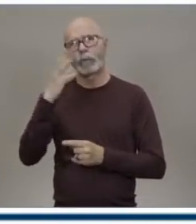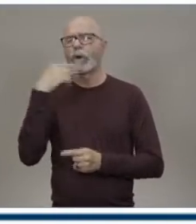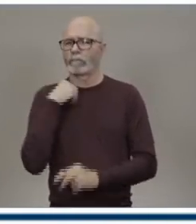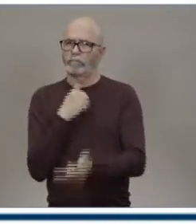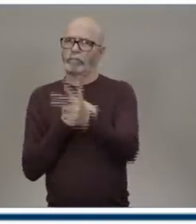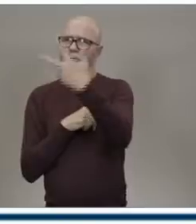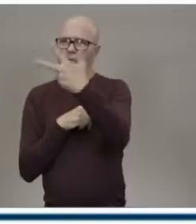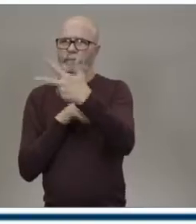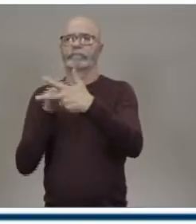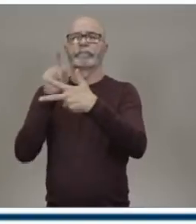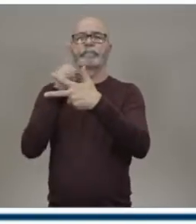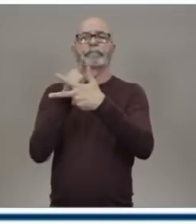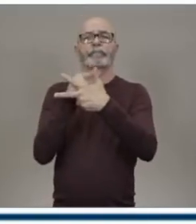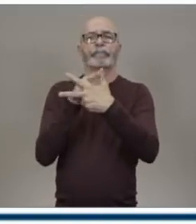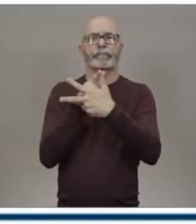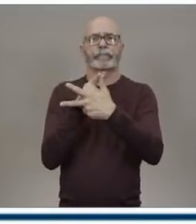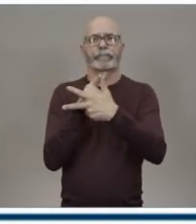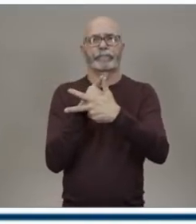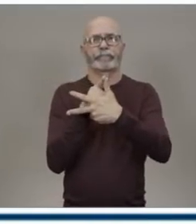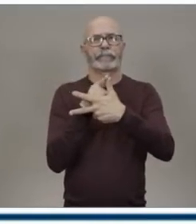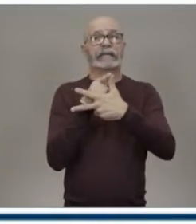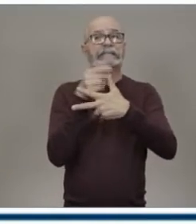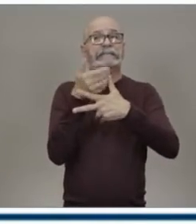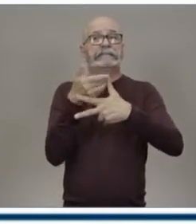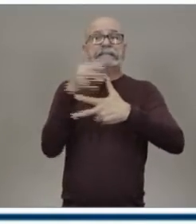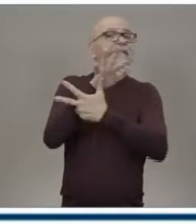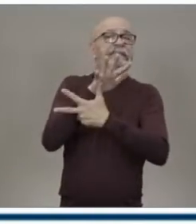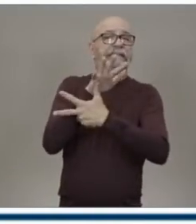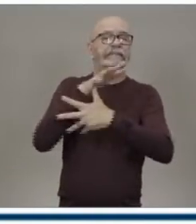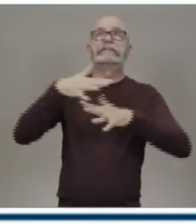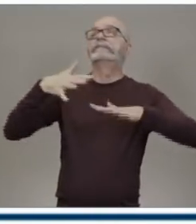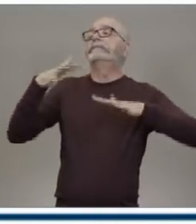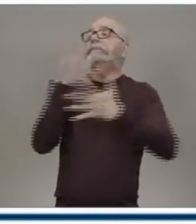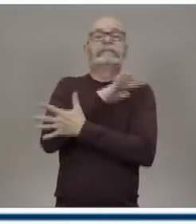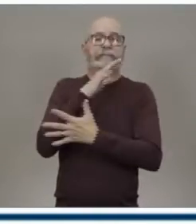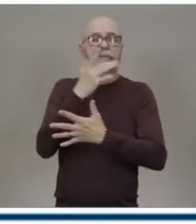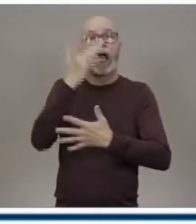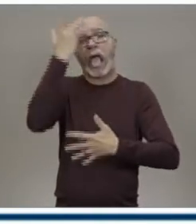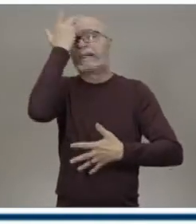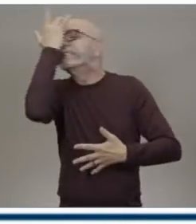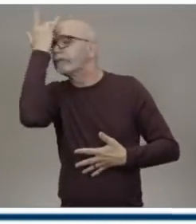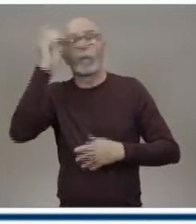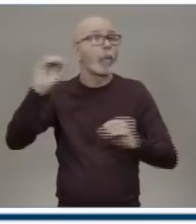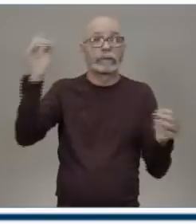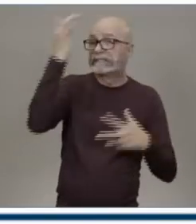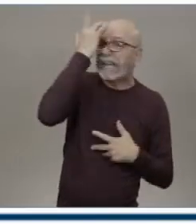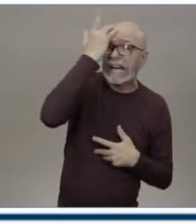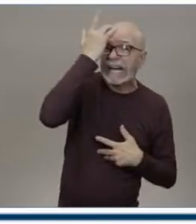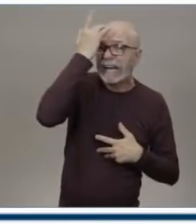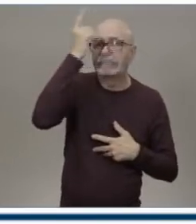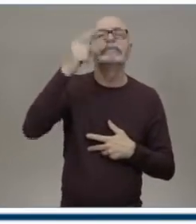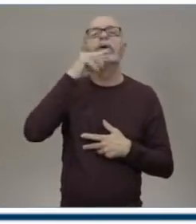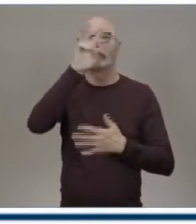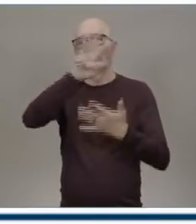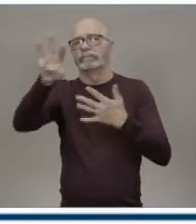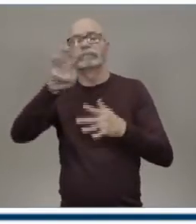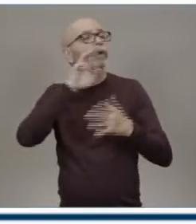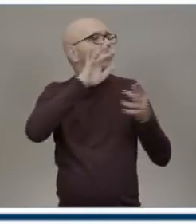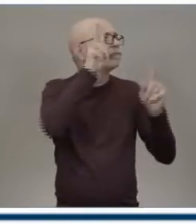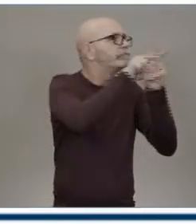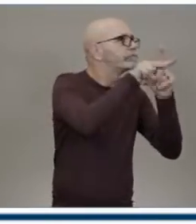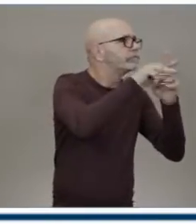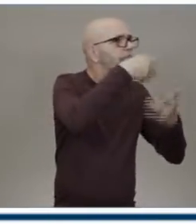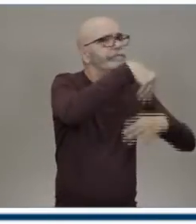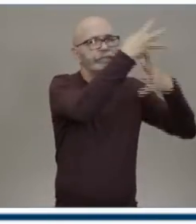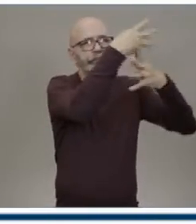primary assessment centers. People can go there whether they're symptomatic or asymptomatic through the online booking process. We're certainly going to continue to use